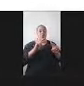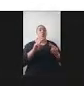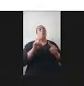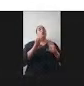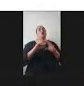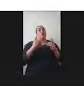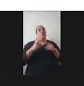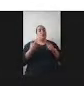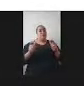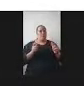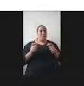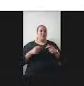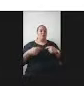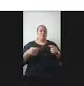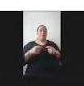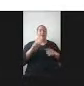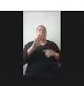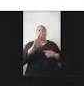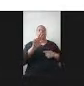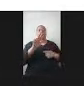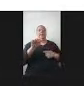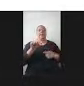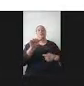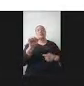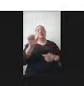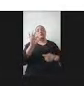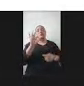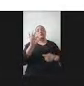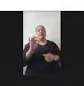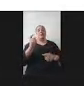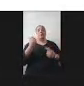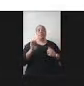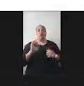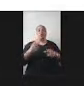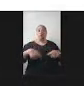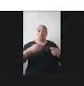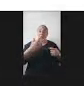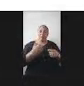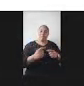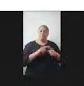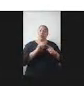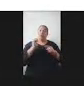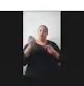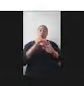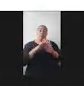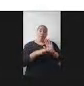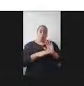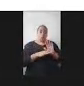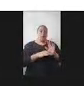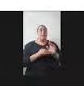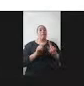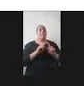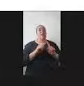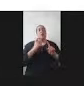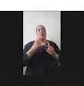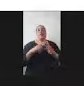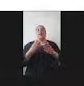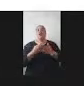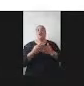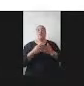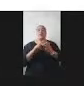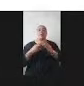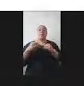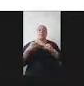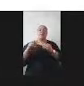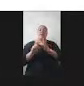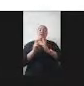spend 98.6% of their budget. All programs, with the exception of economic planning and business regulation and